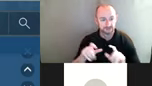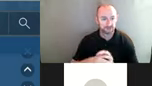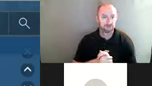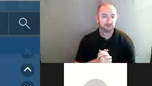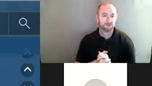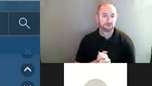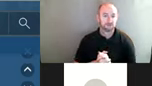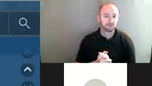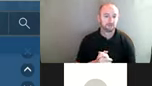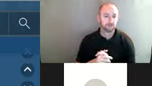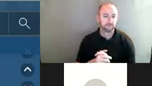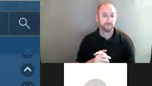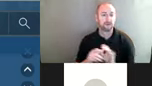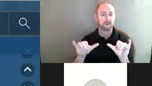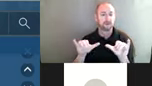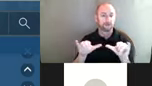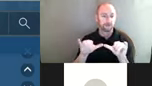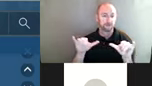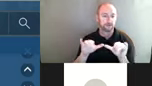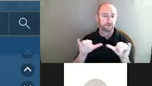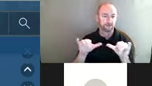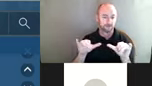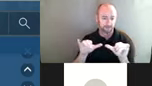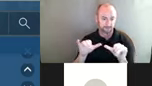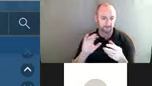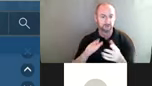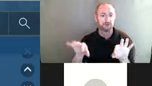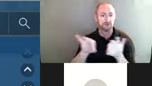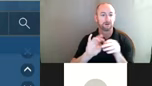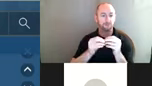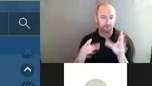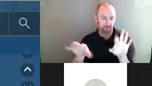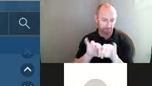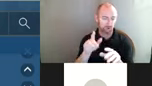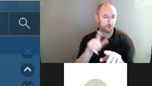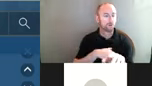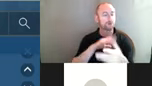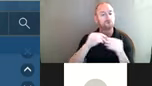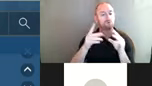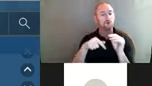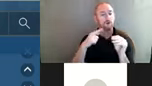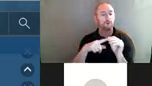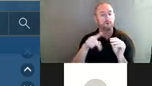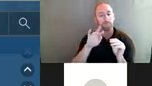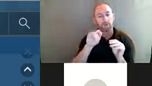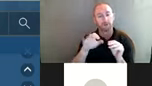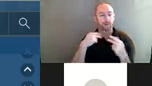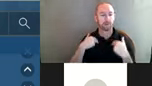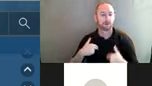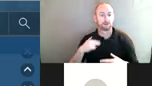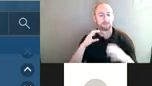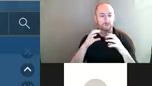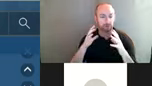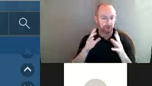important because that's what we actually used for the map units. There's a long story about the discussion among public health communicators